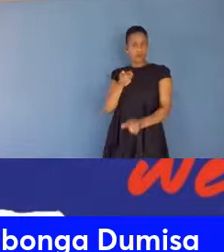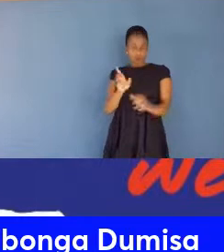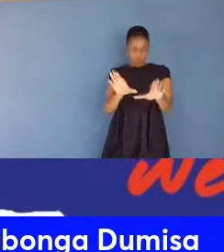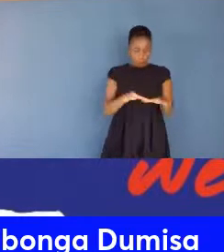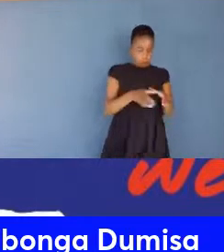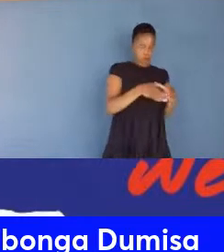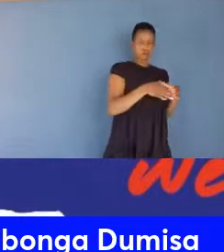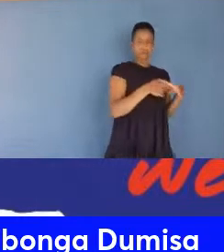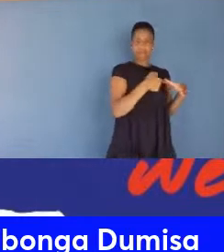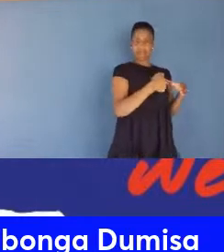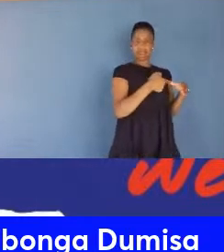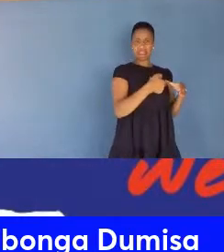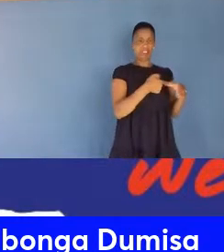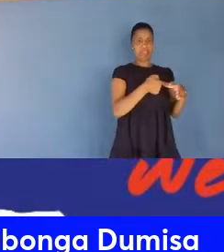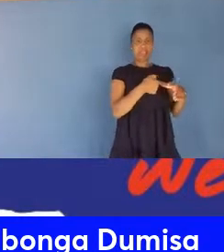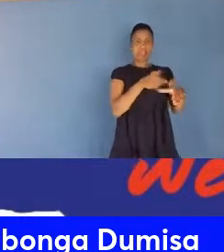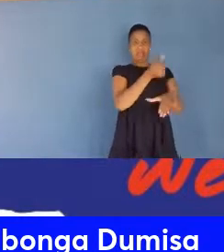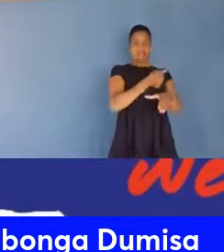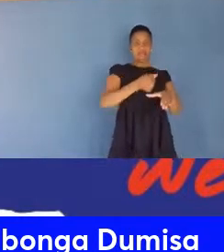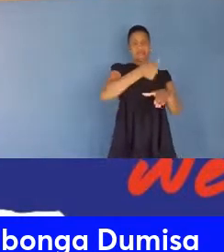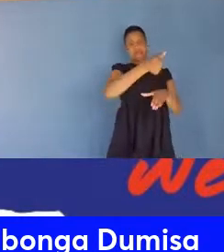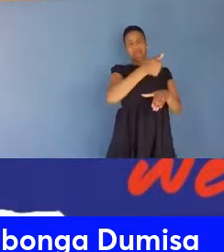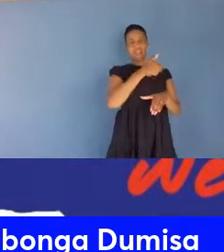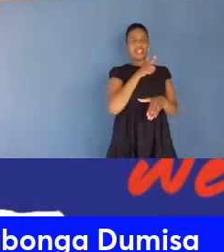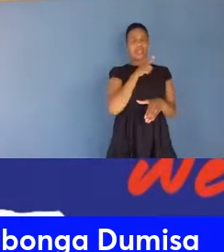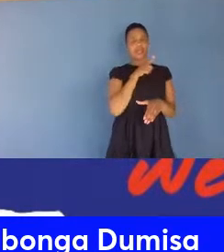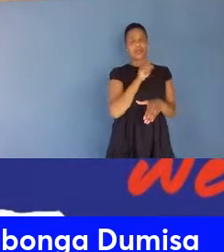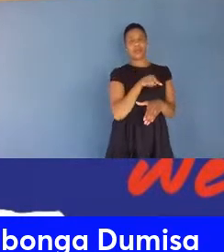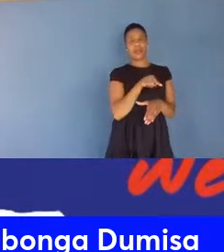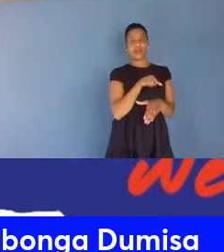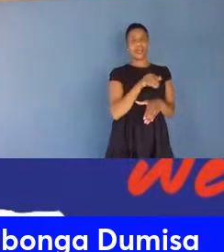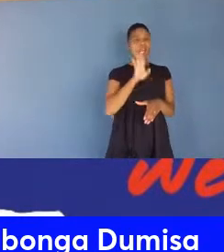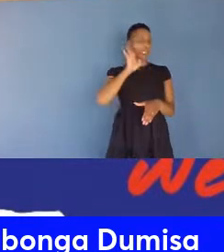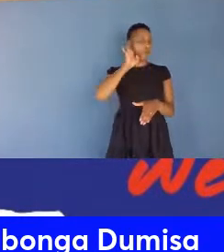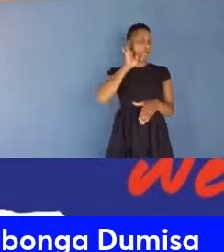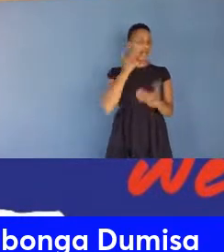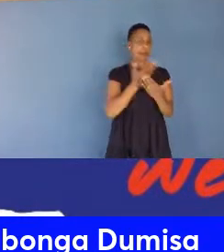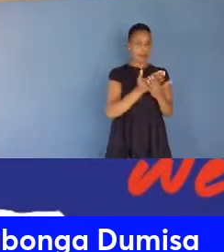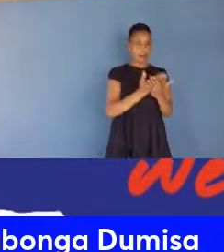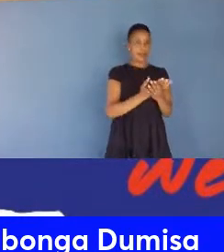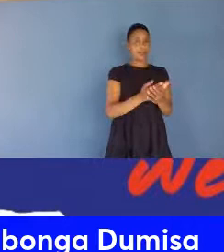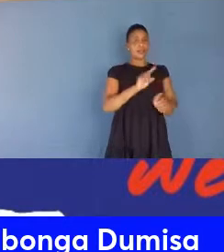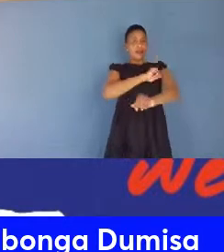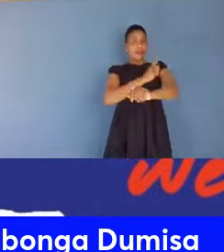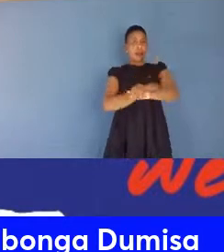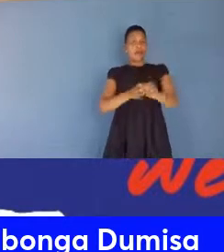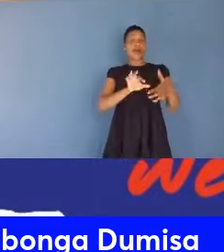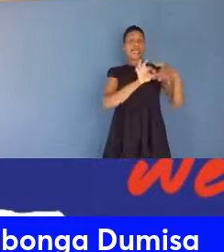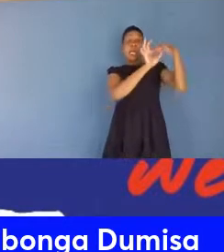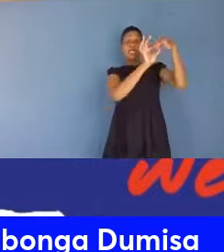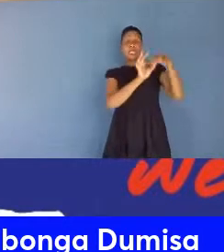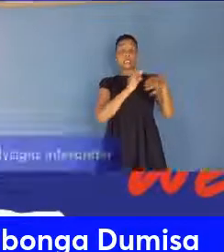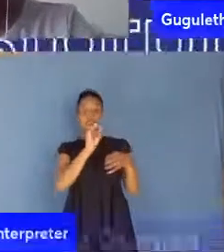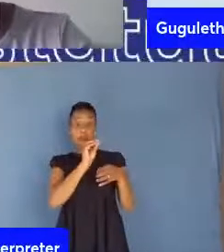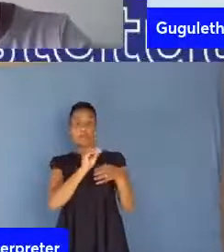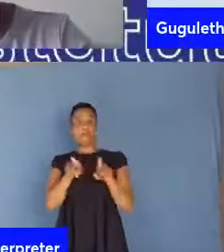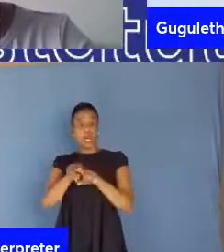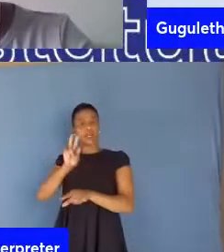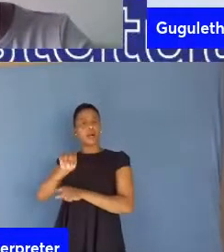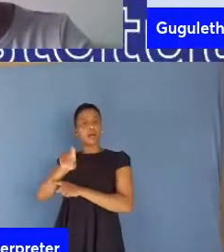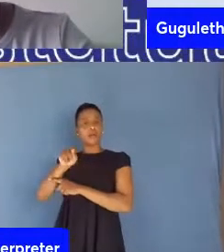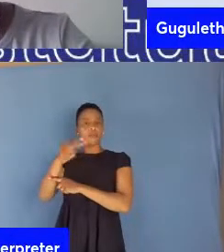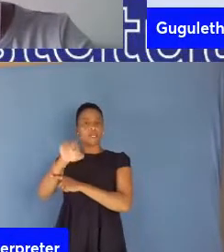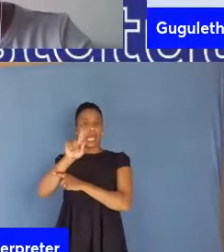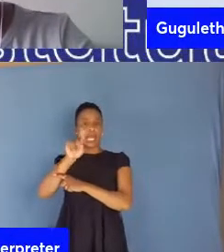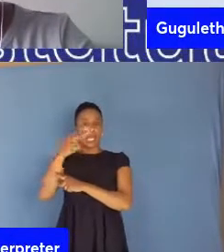a privilege where there's power relation that Mthetho was talking about. Because I'm hearing, I know better,